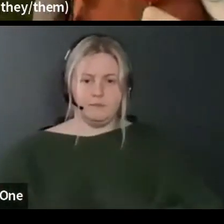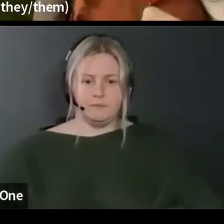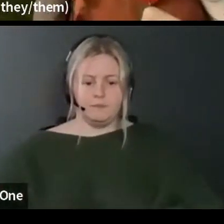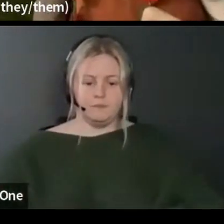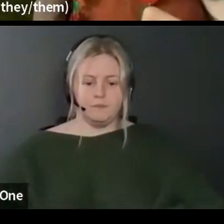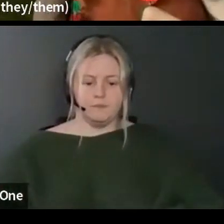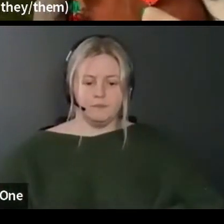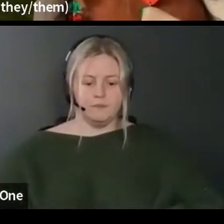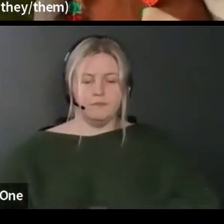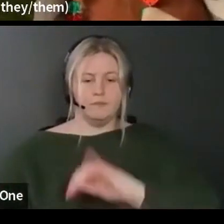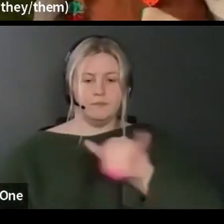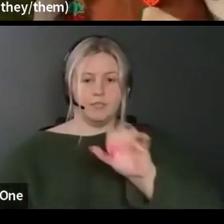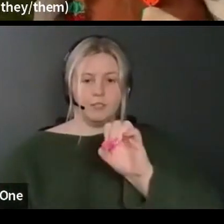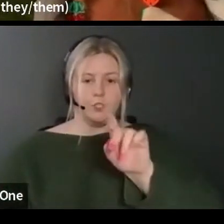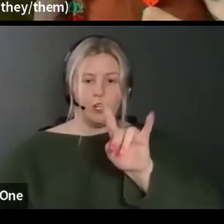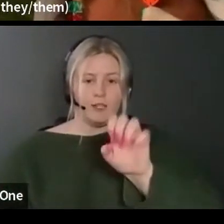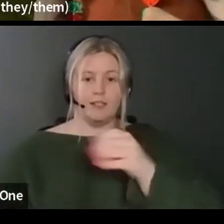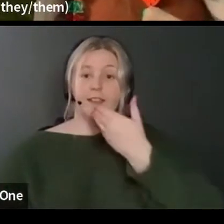Thank you.